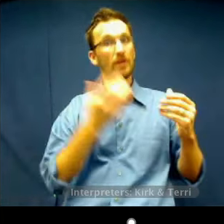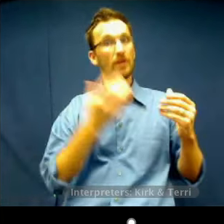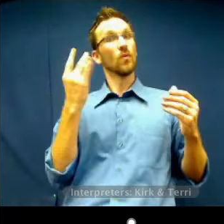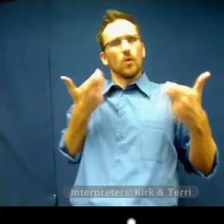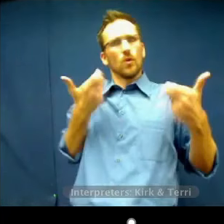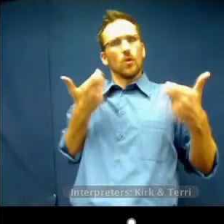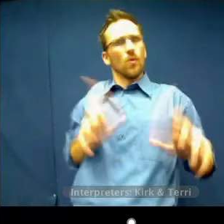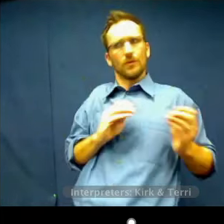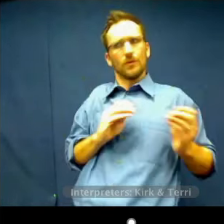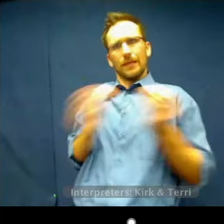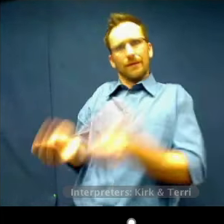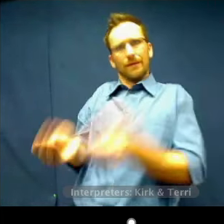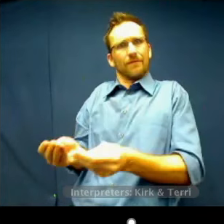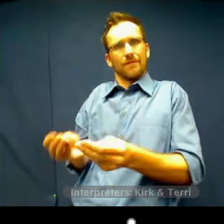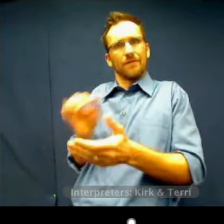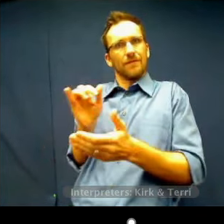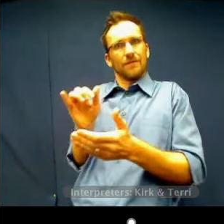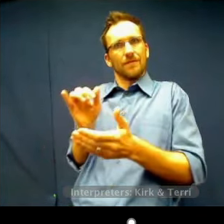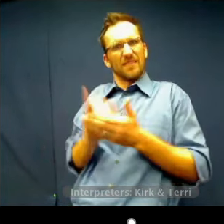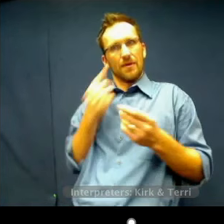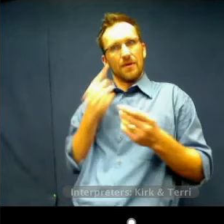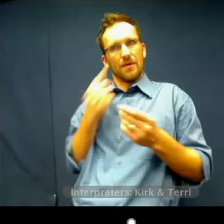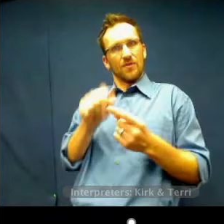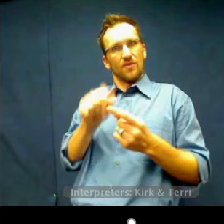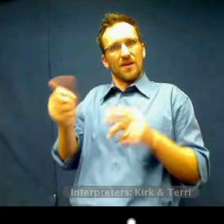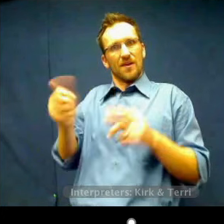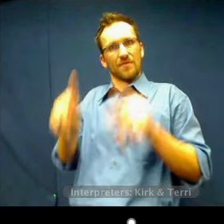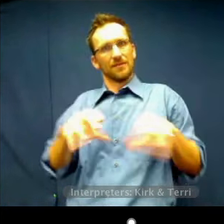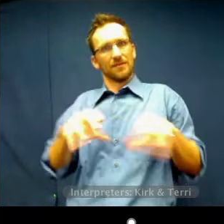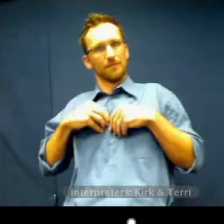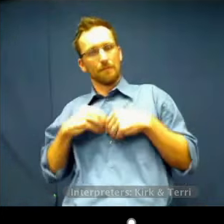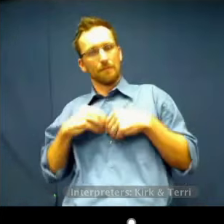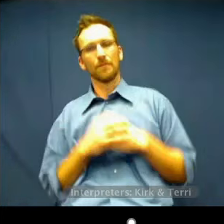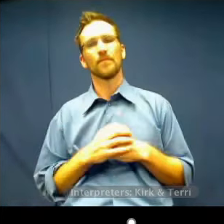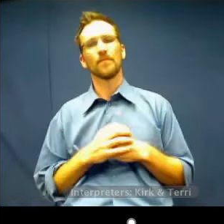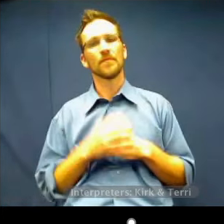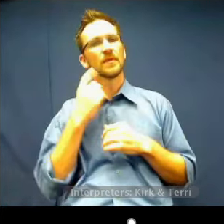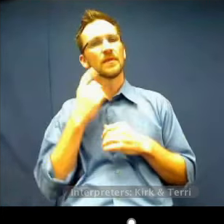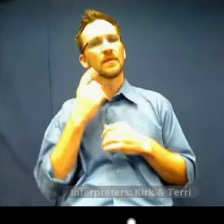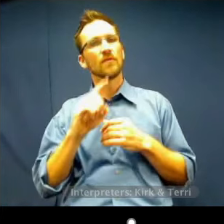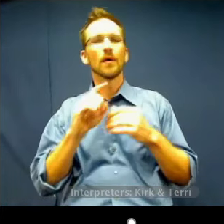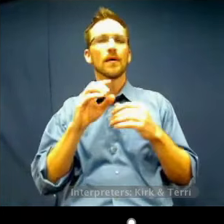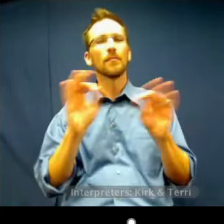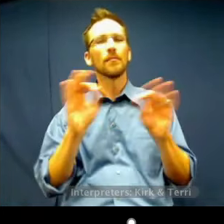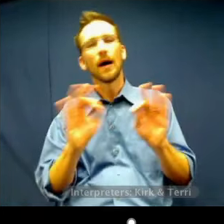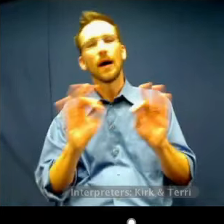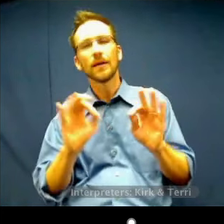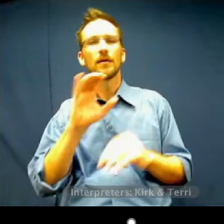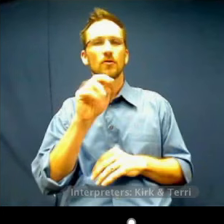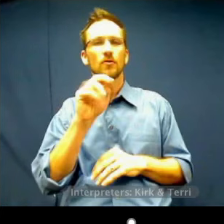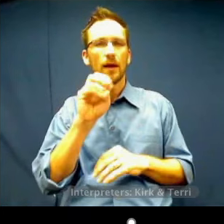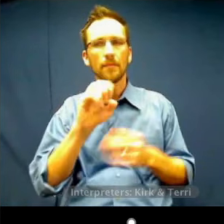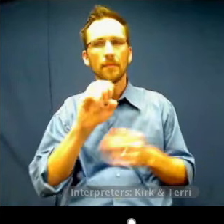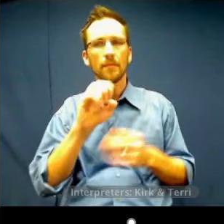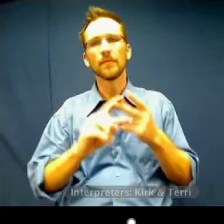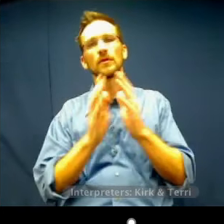So in terms of interpreting, other than criminal and minor traffic cases, court interpreters find themselves in